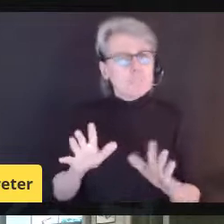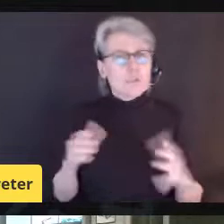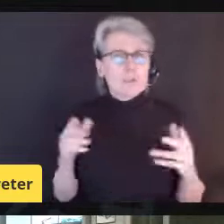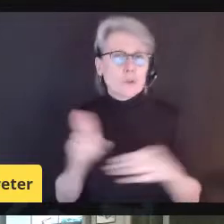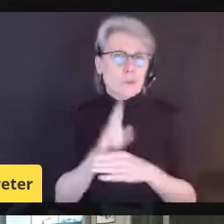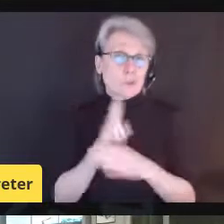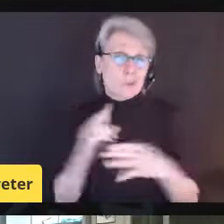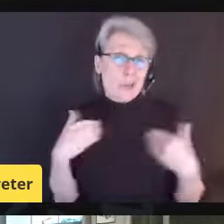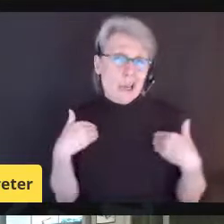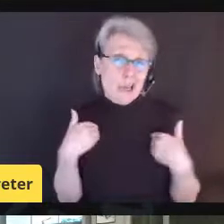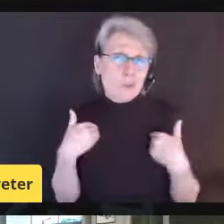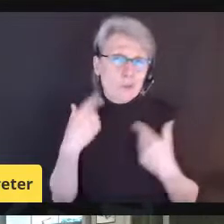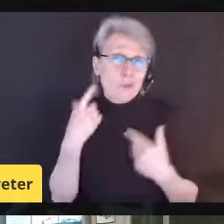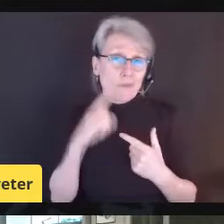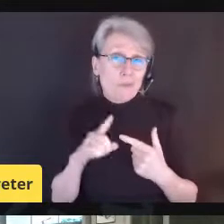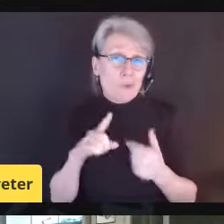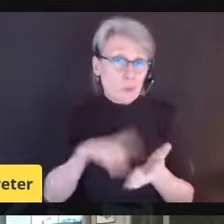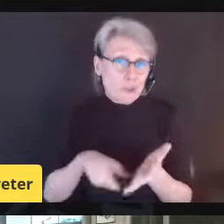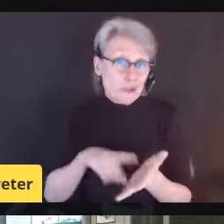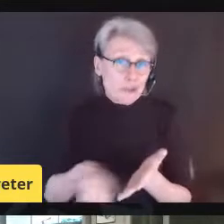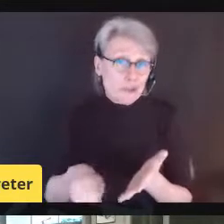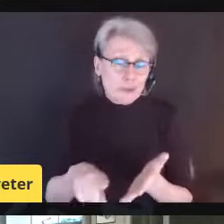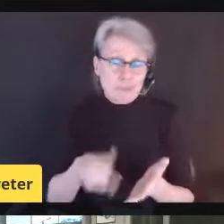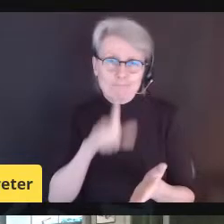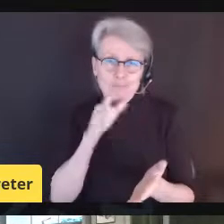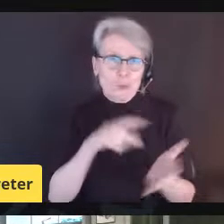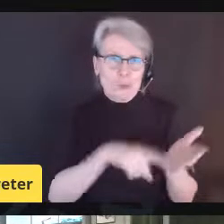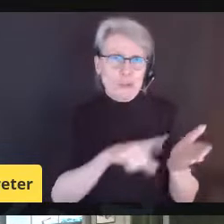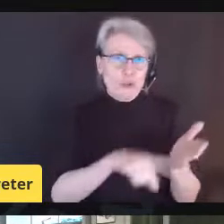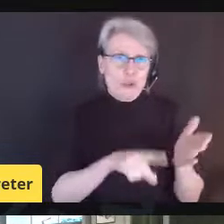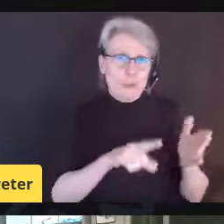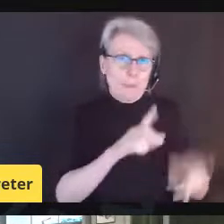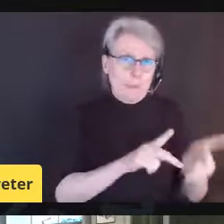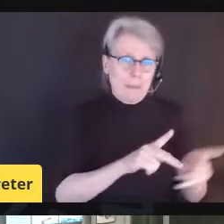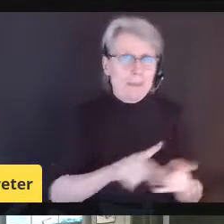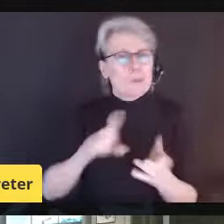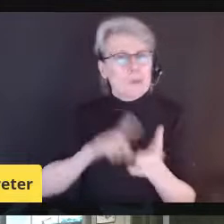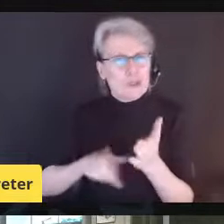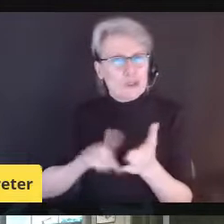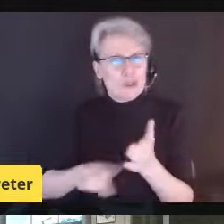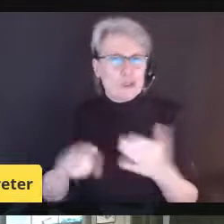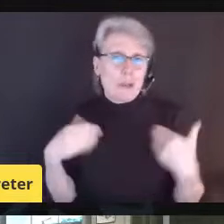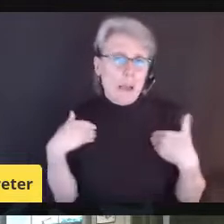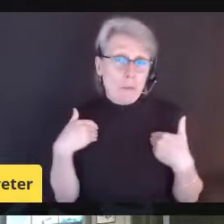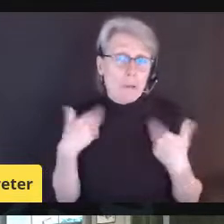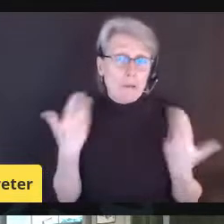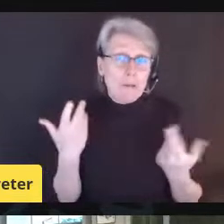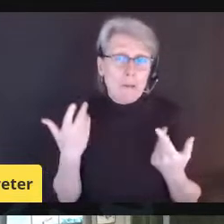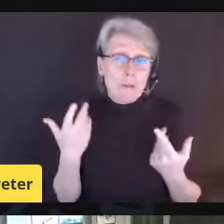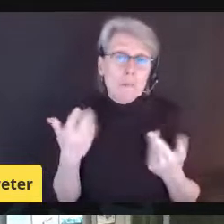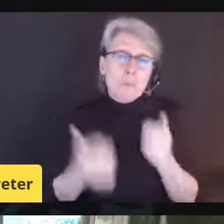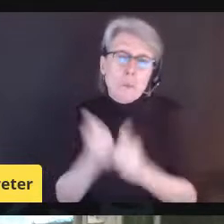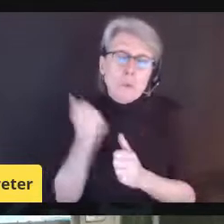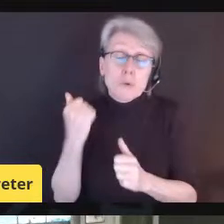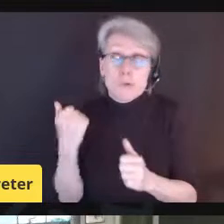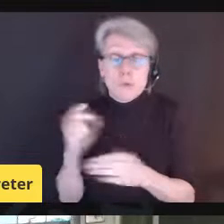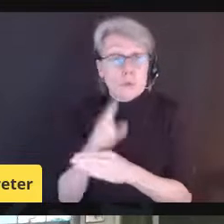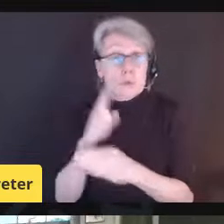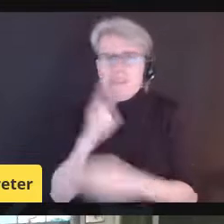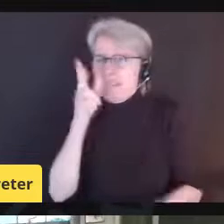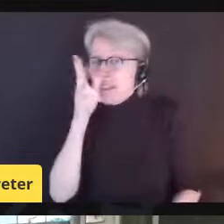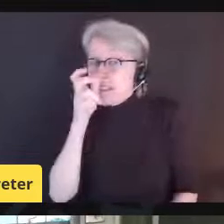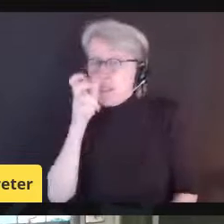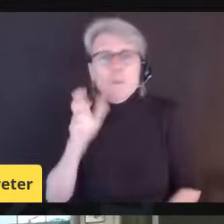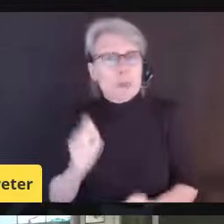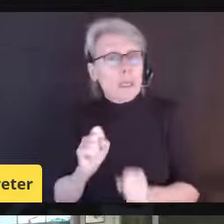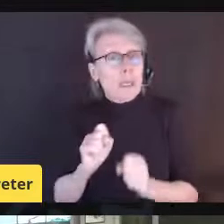research, but a lot of our work is related to insects. But you can be ethical about how you go about it, and all